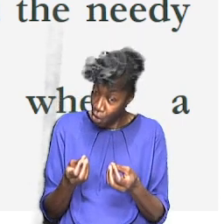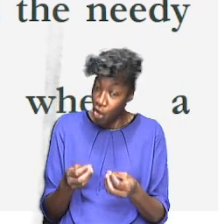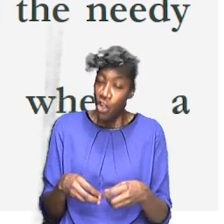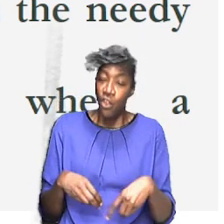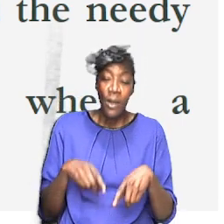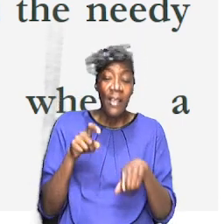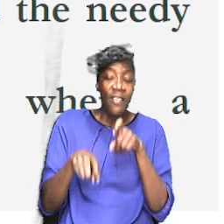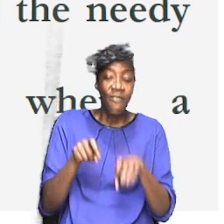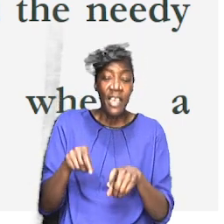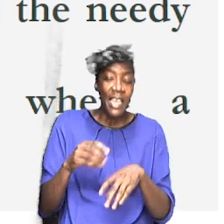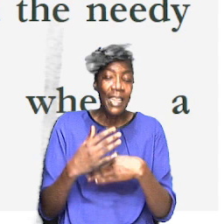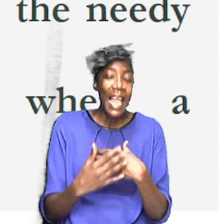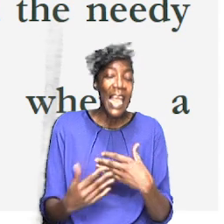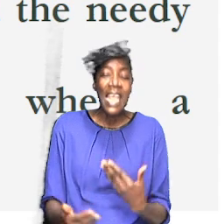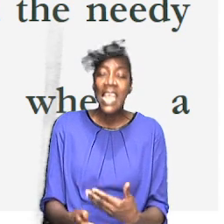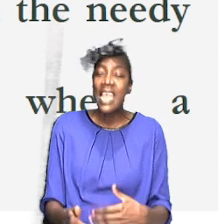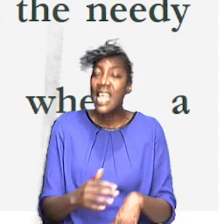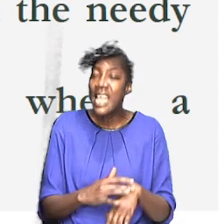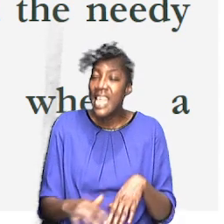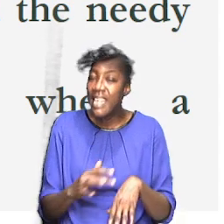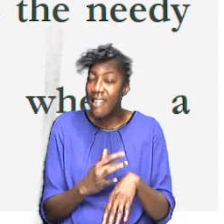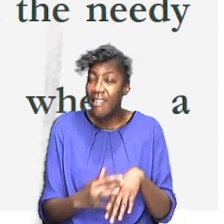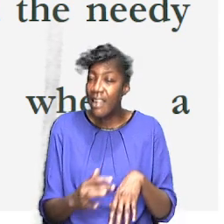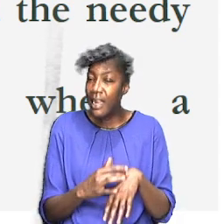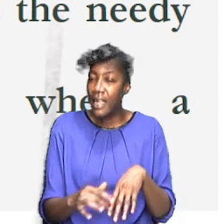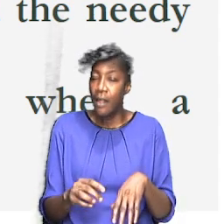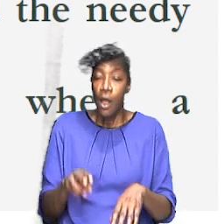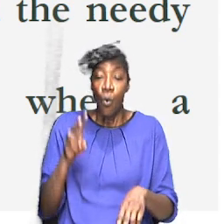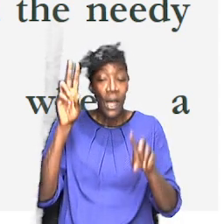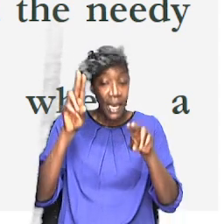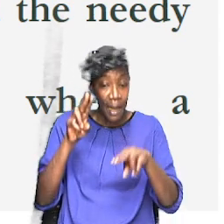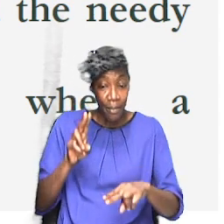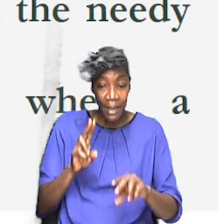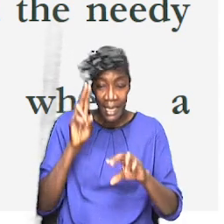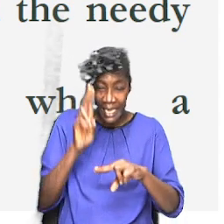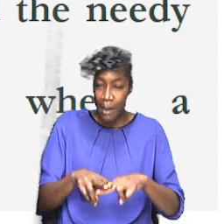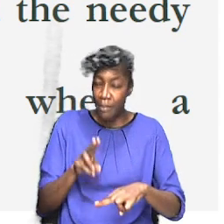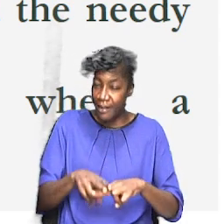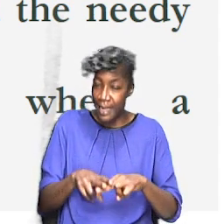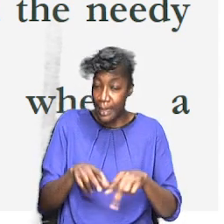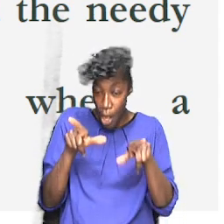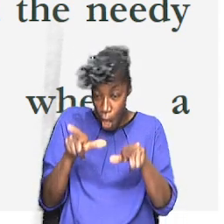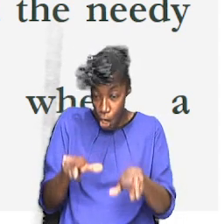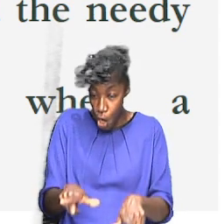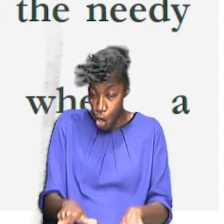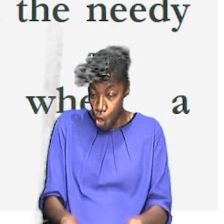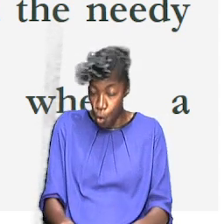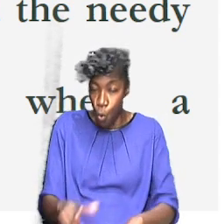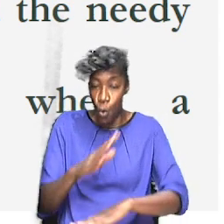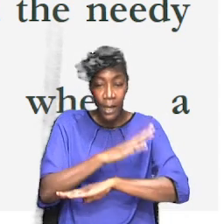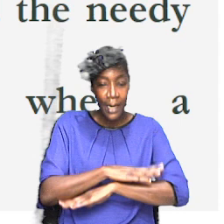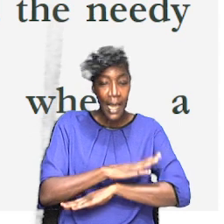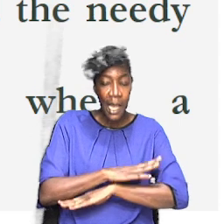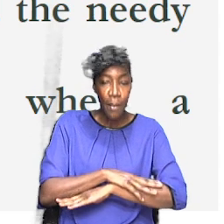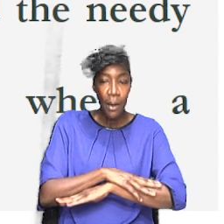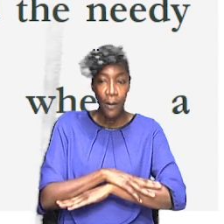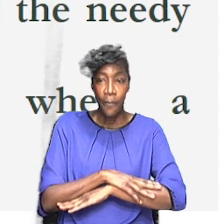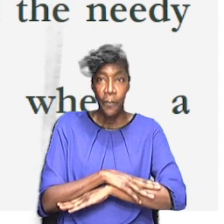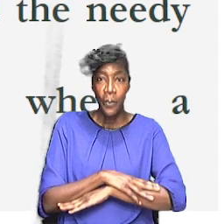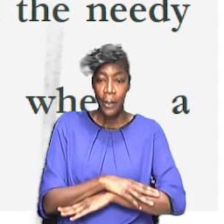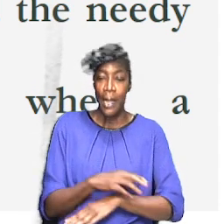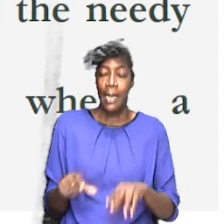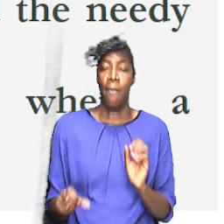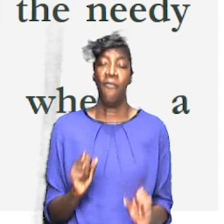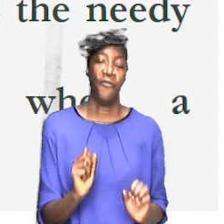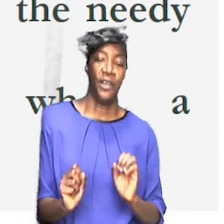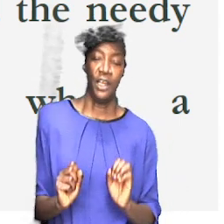Amen. And what would have happened is that they would have, when they sat like this on this very low table, amen, they would prop themselves